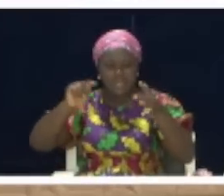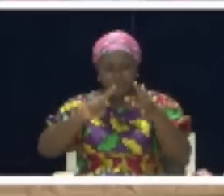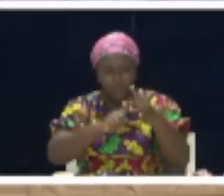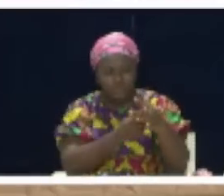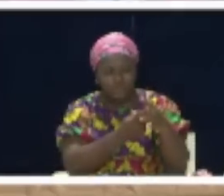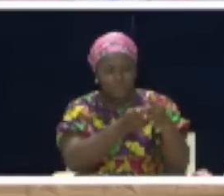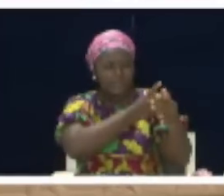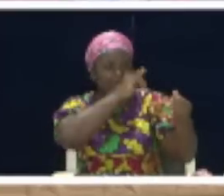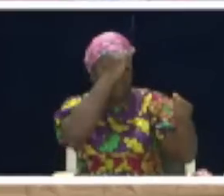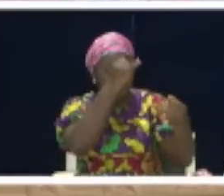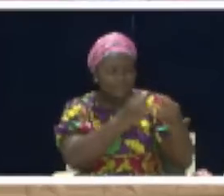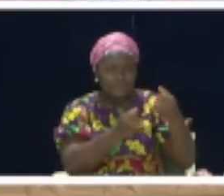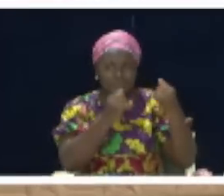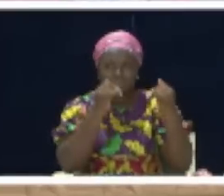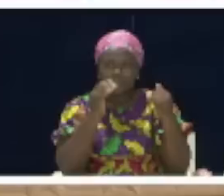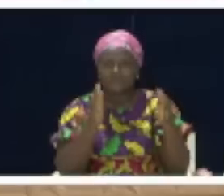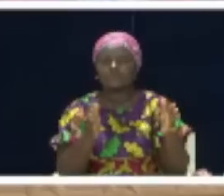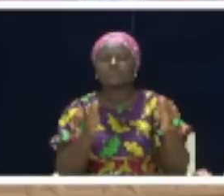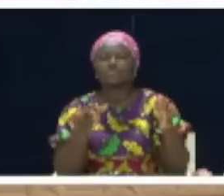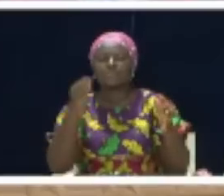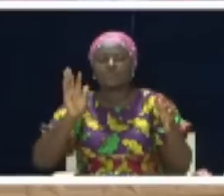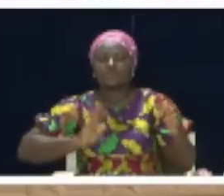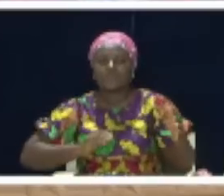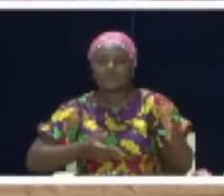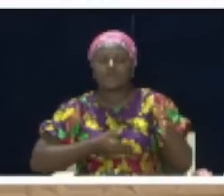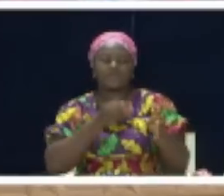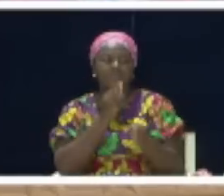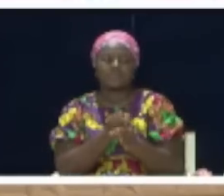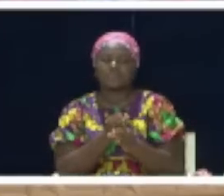and finisher of our faith.